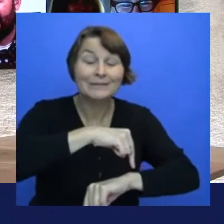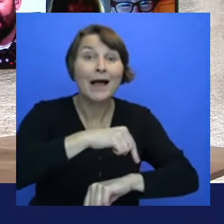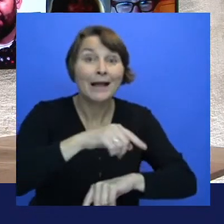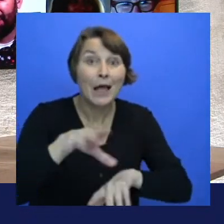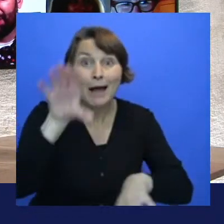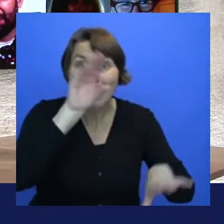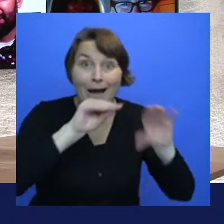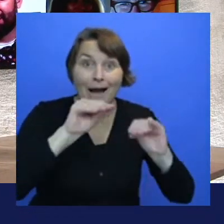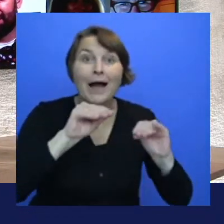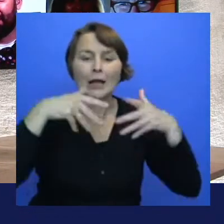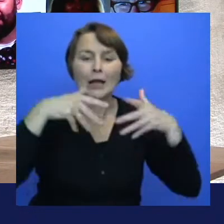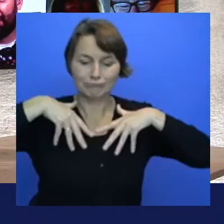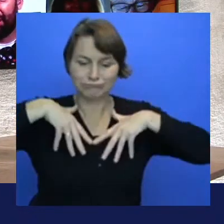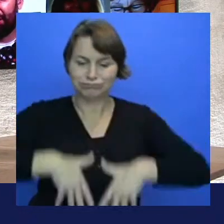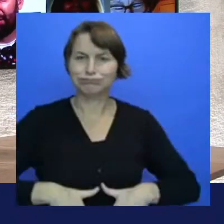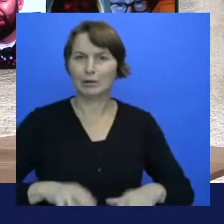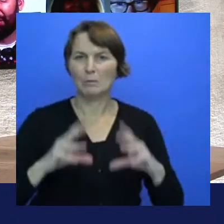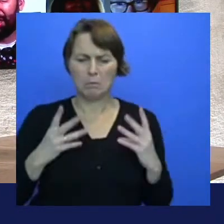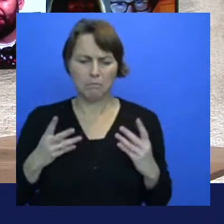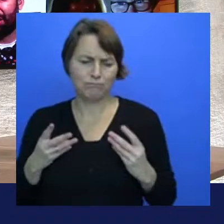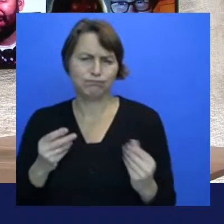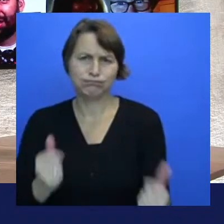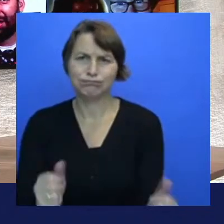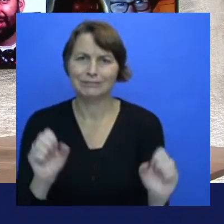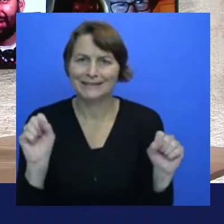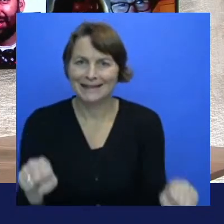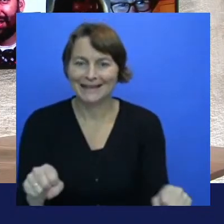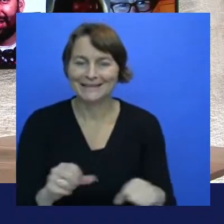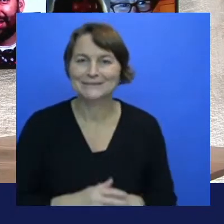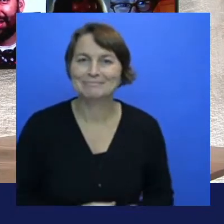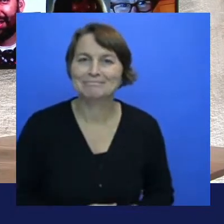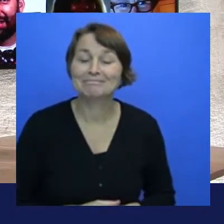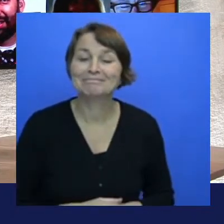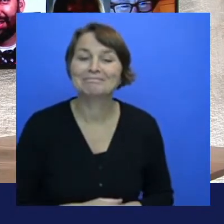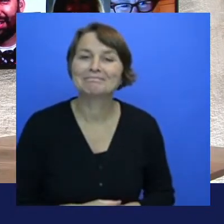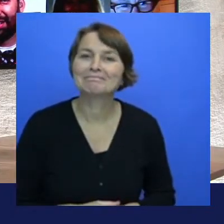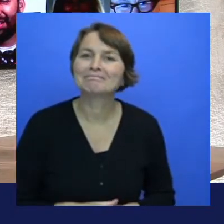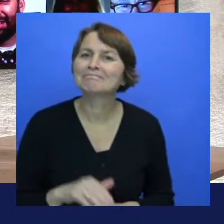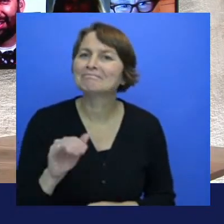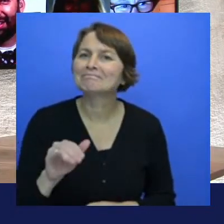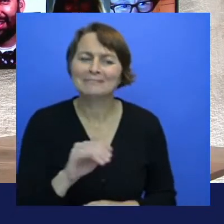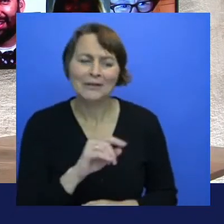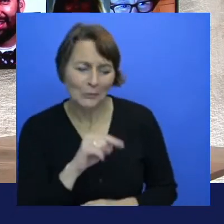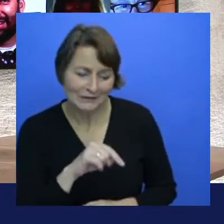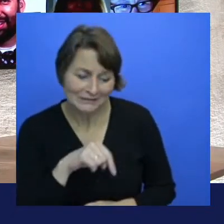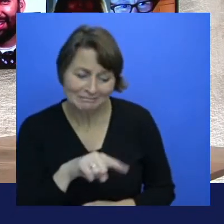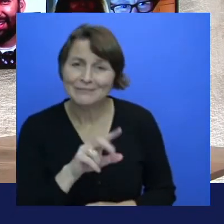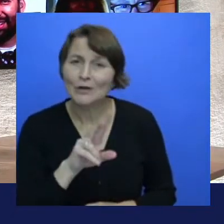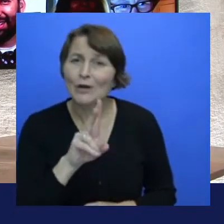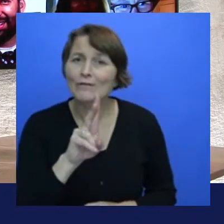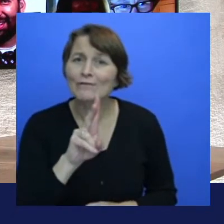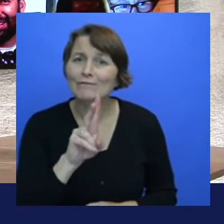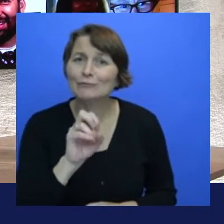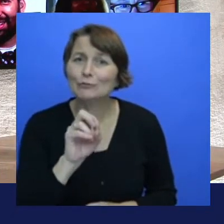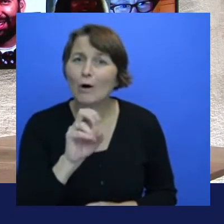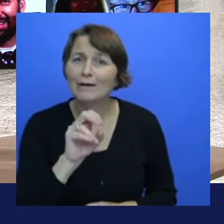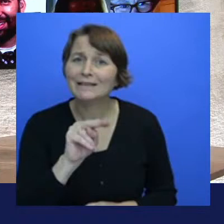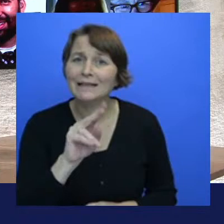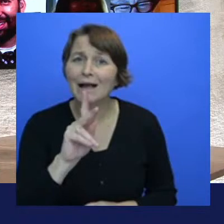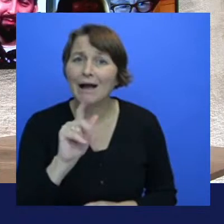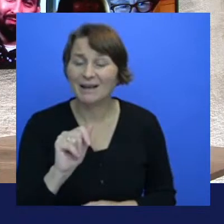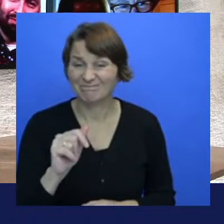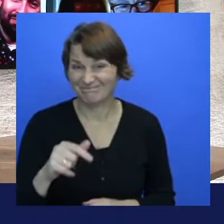Veronica, what do you think? Zero to zero. I think as software engineers, we keep learning all our